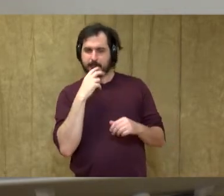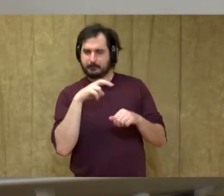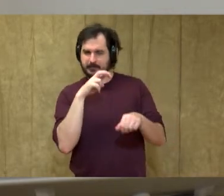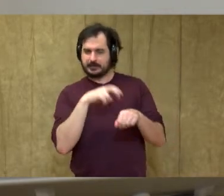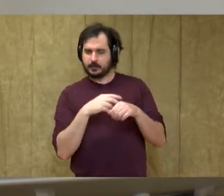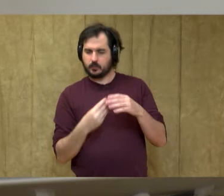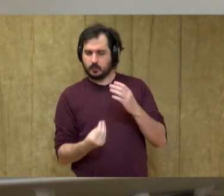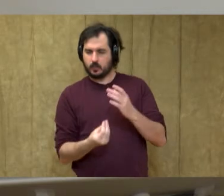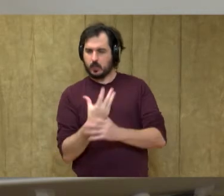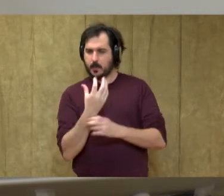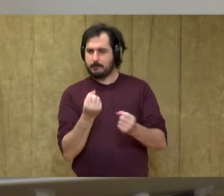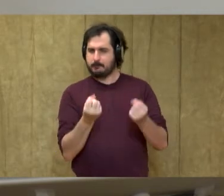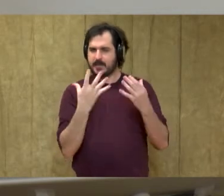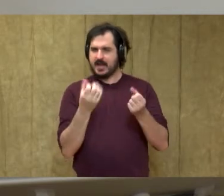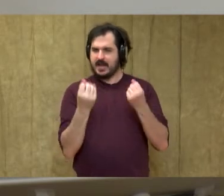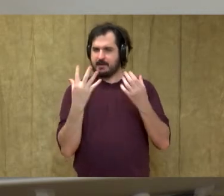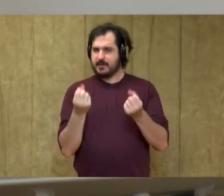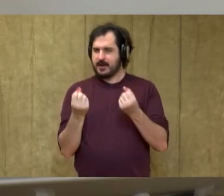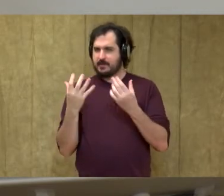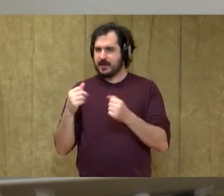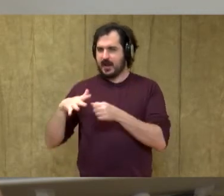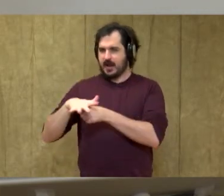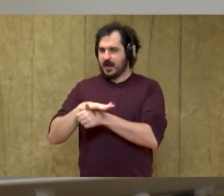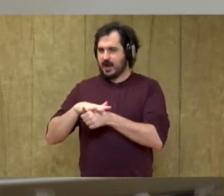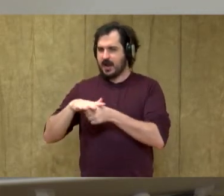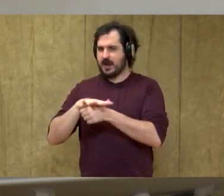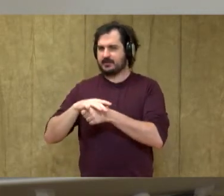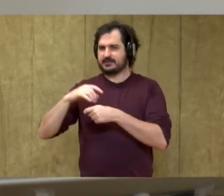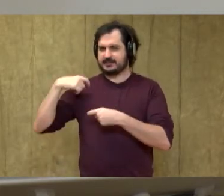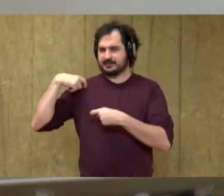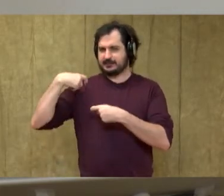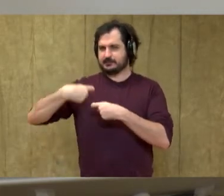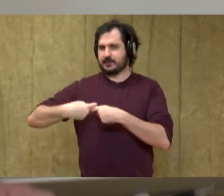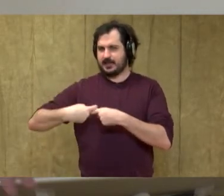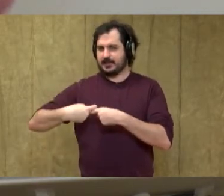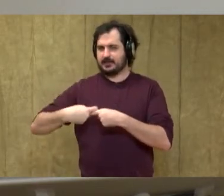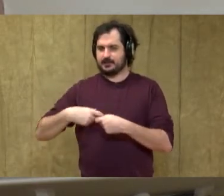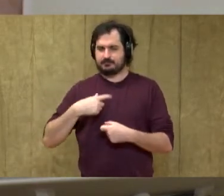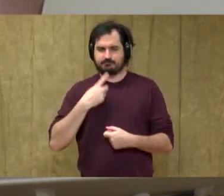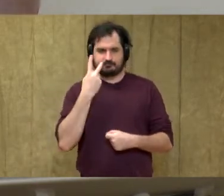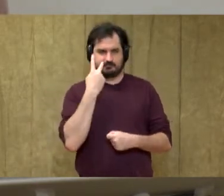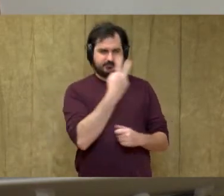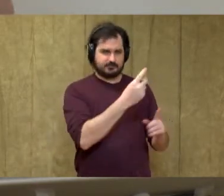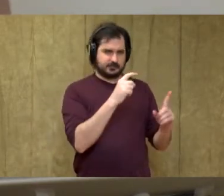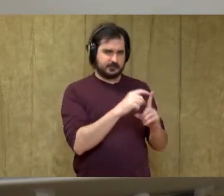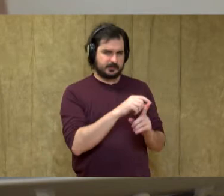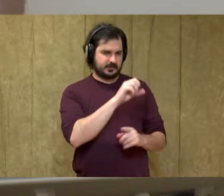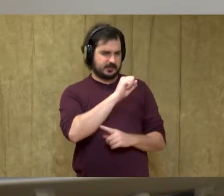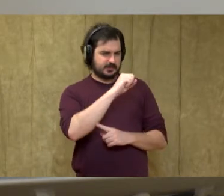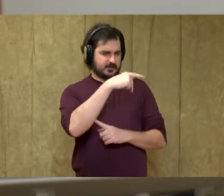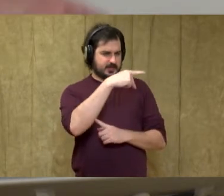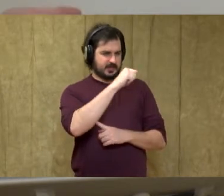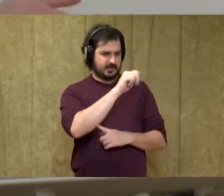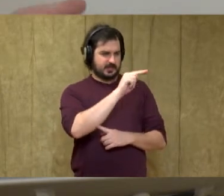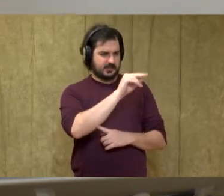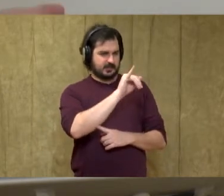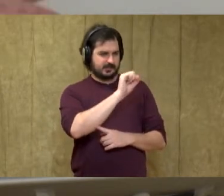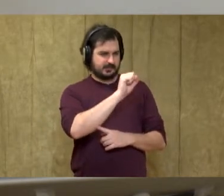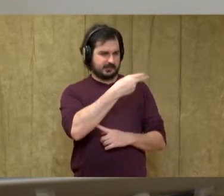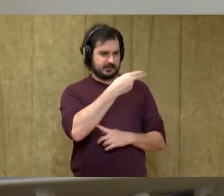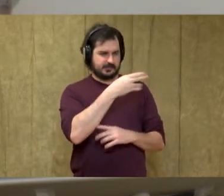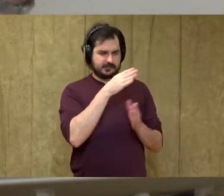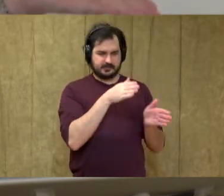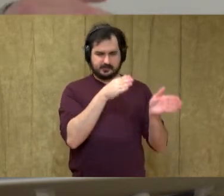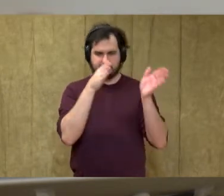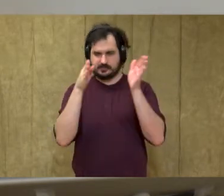I see the word Spanish, and now I see the word Spain, and those look very much alike, and so I can